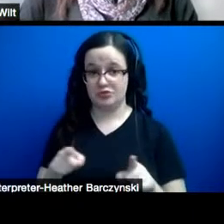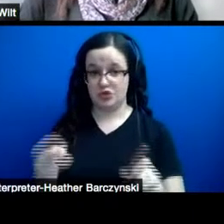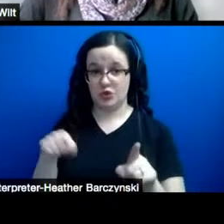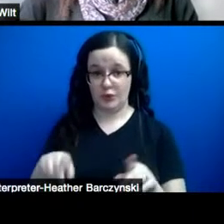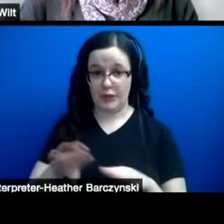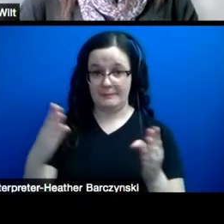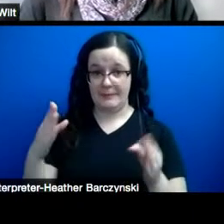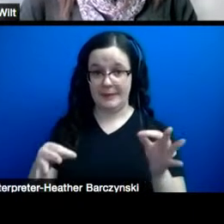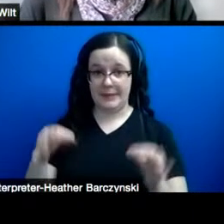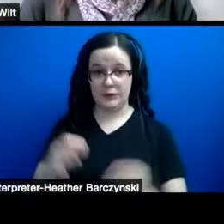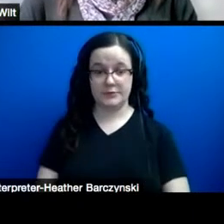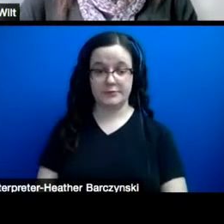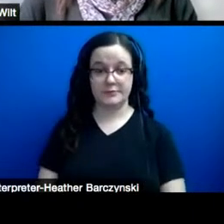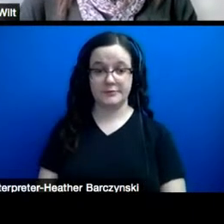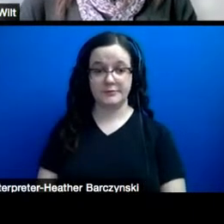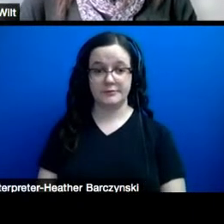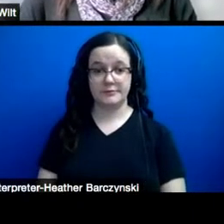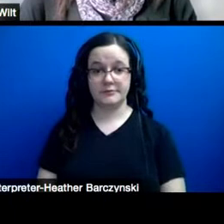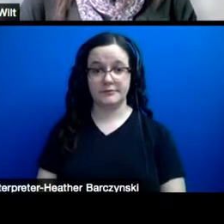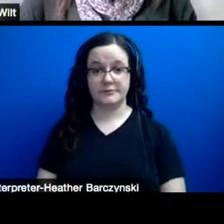hearing?